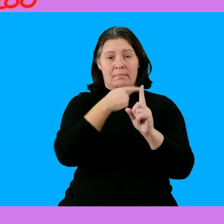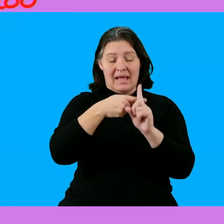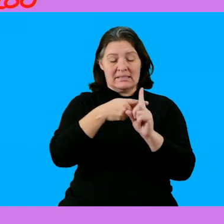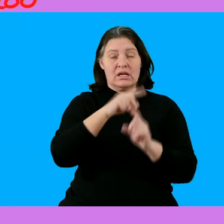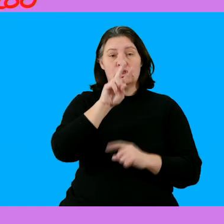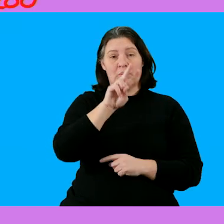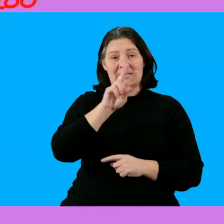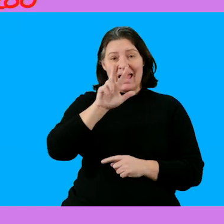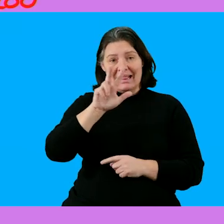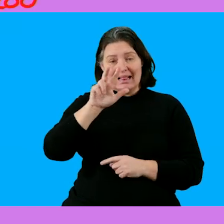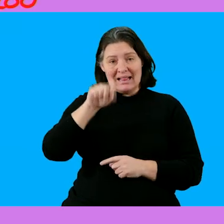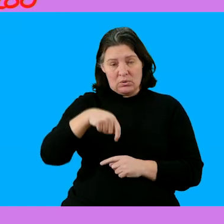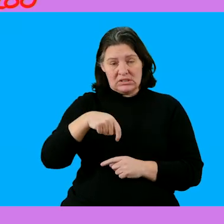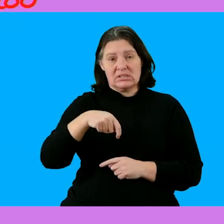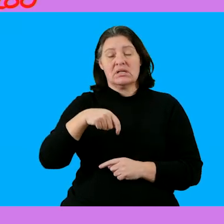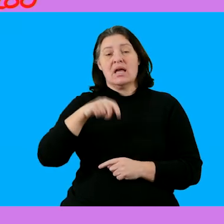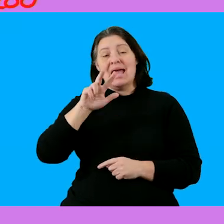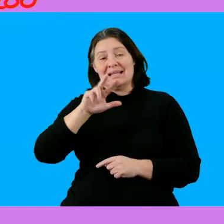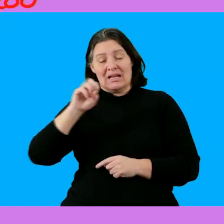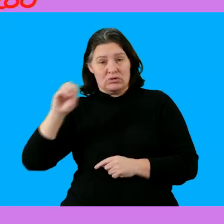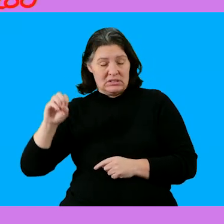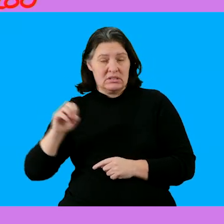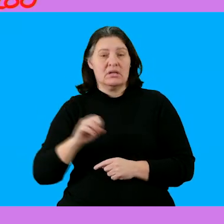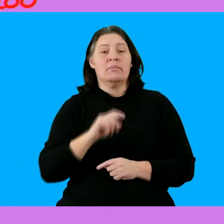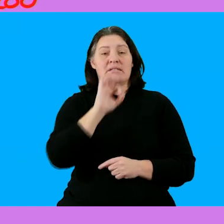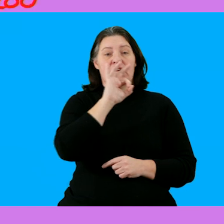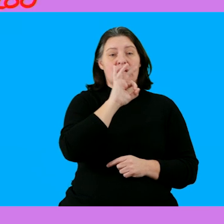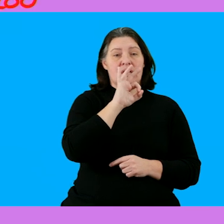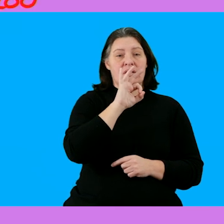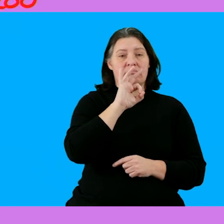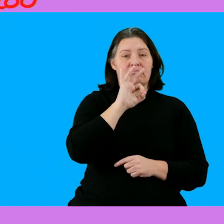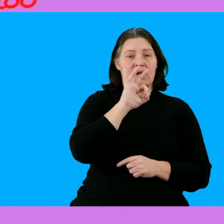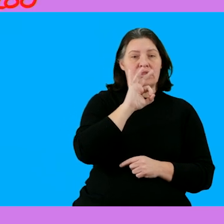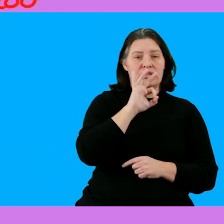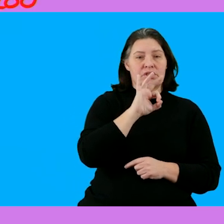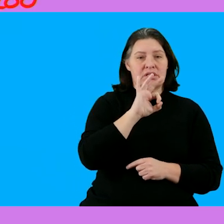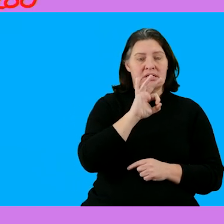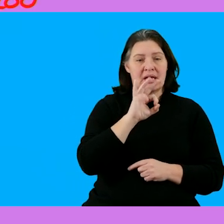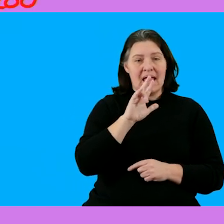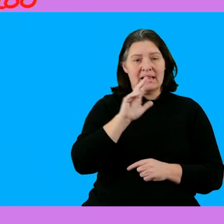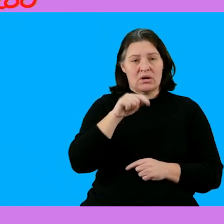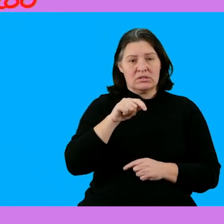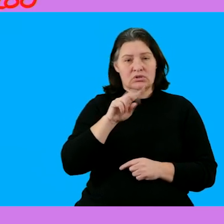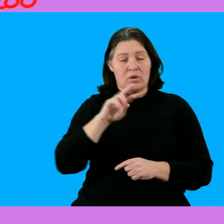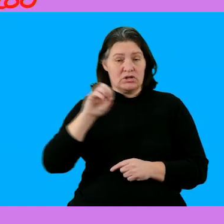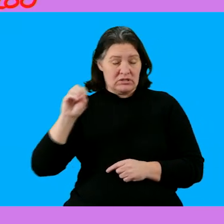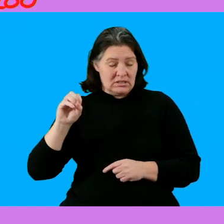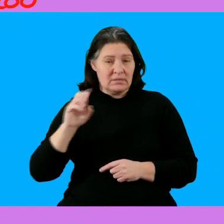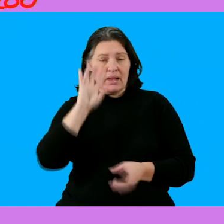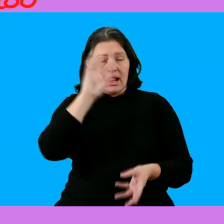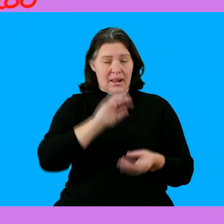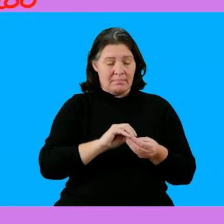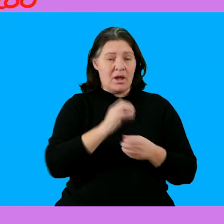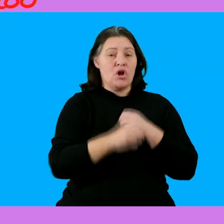plus your 28,800 plus 34,200 rand. That will give us